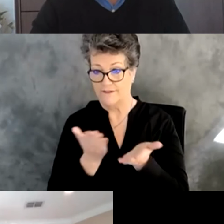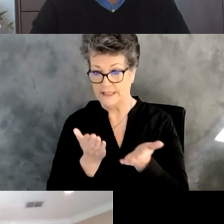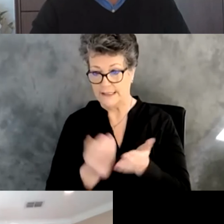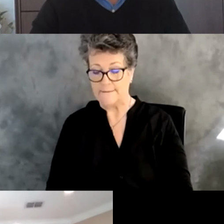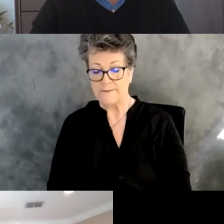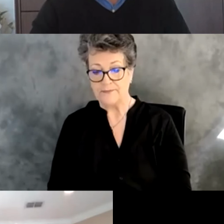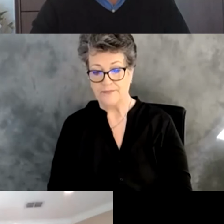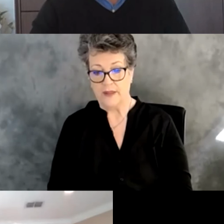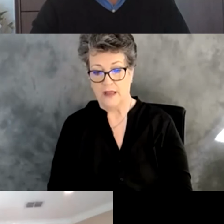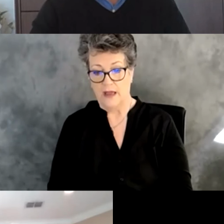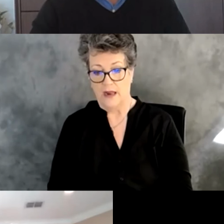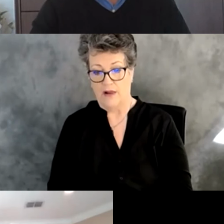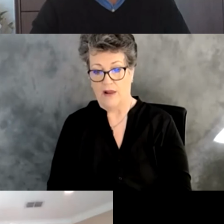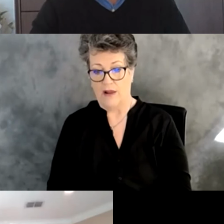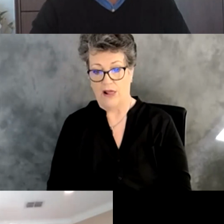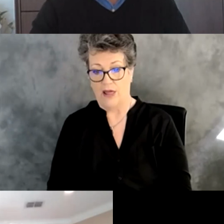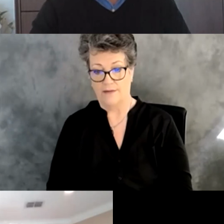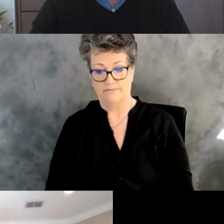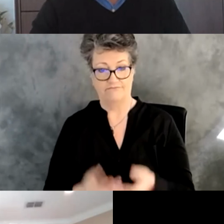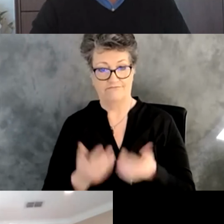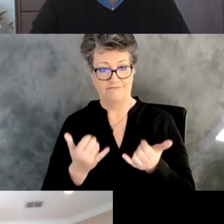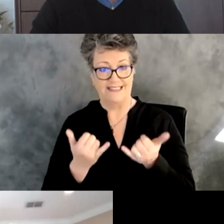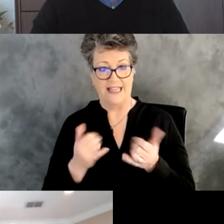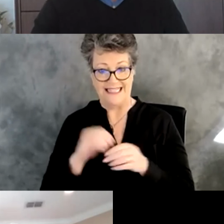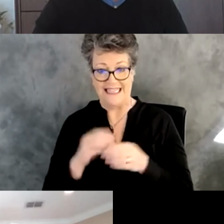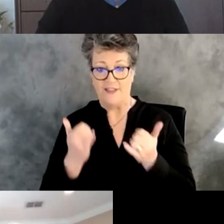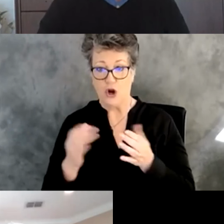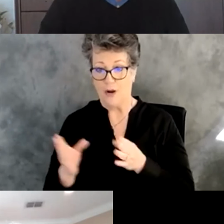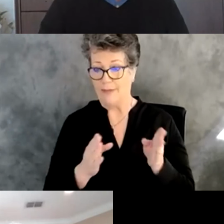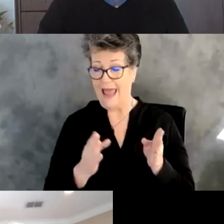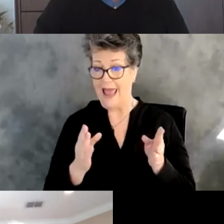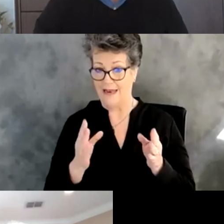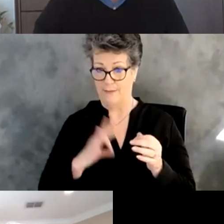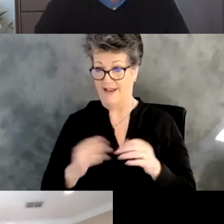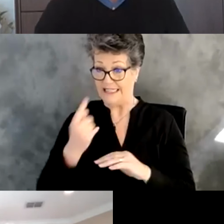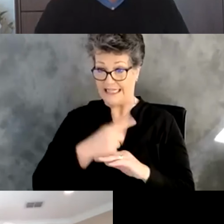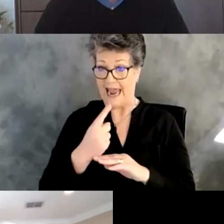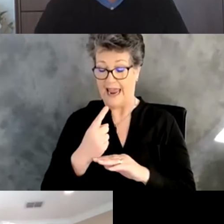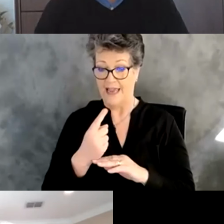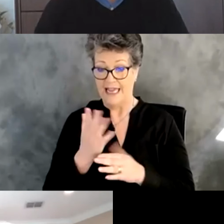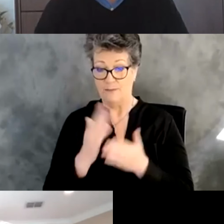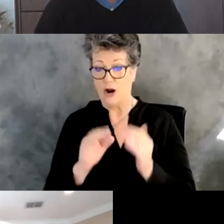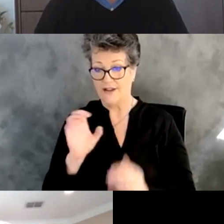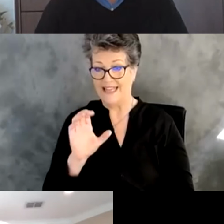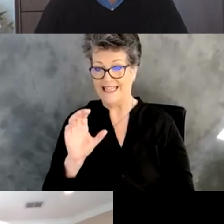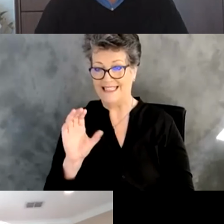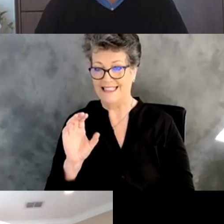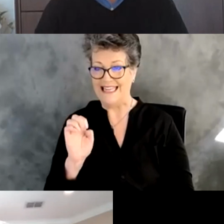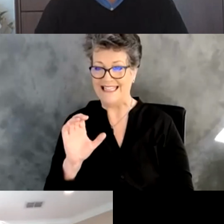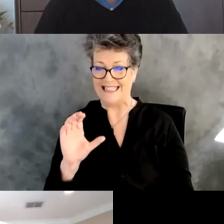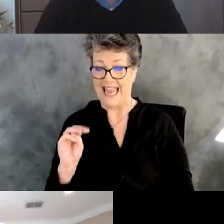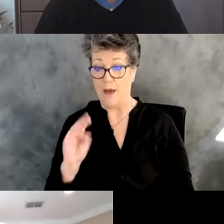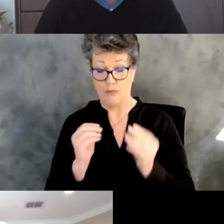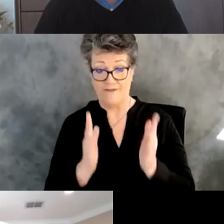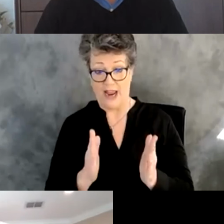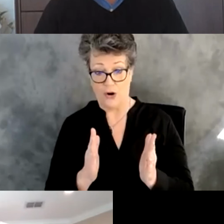so then it's a current plan benefit today, and so as part of ECM, the ECM provider would